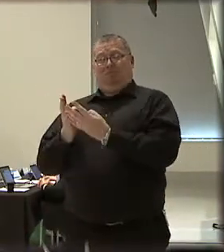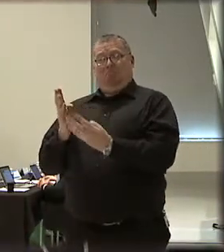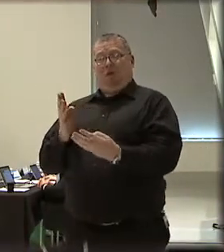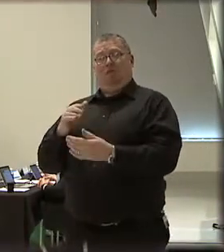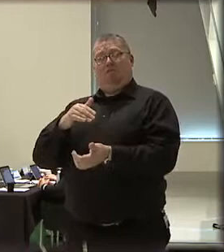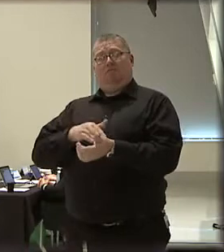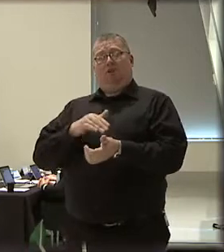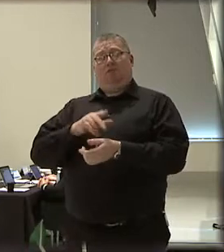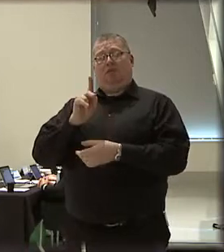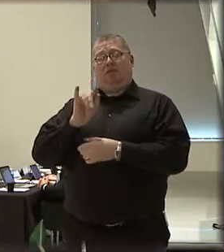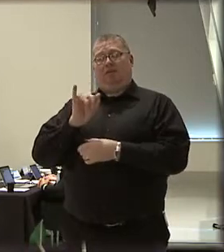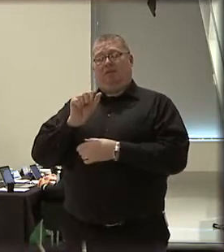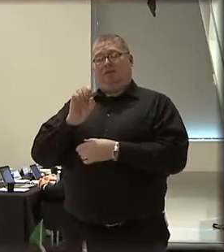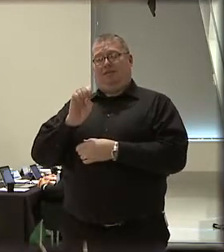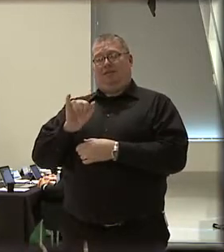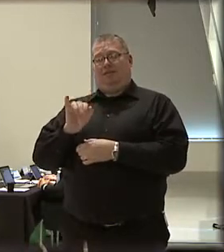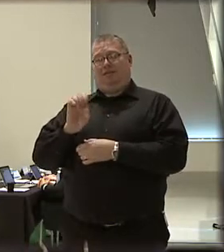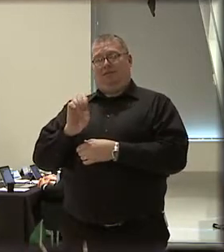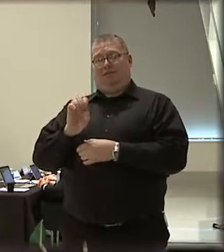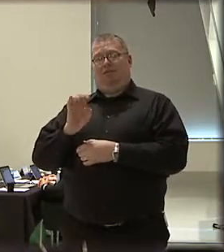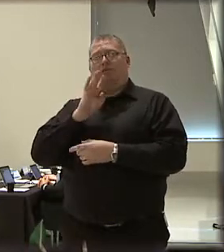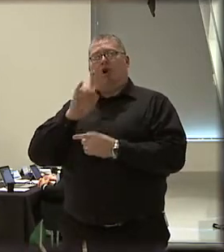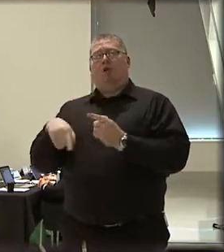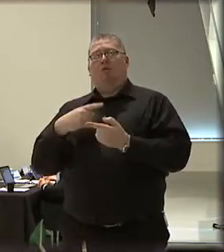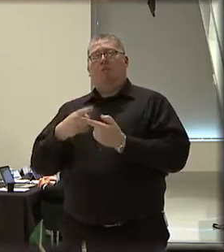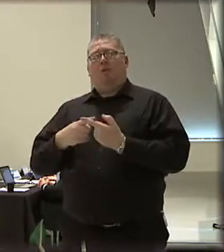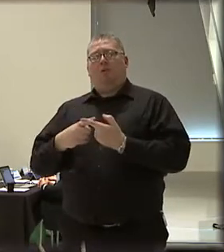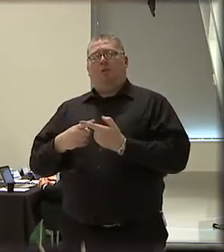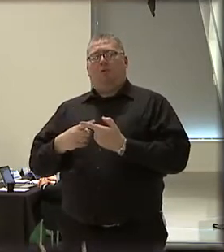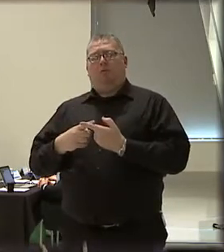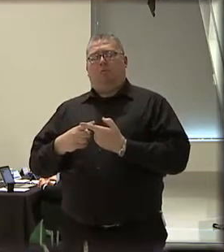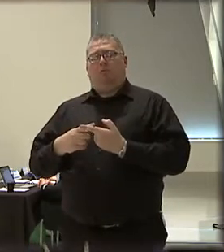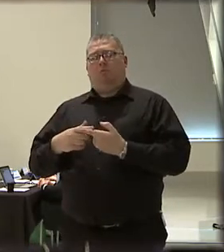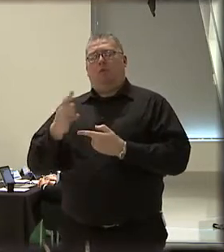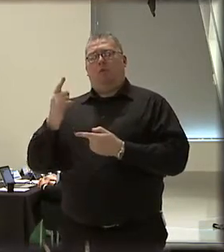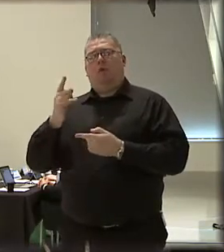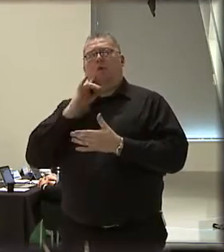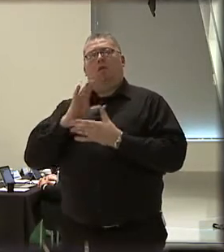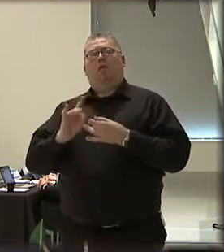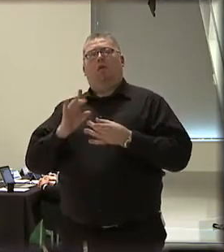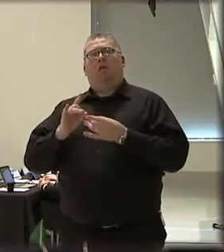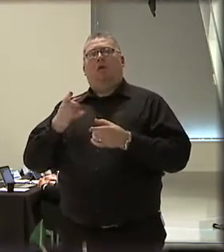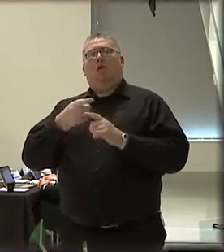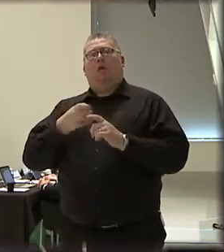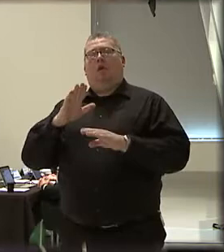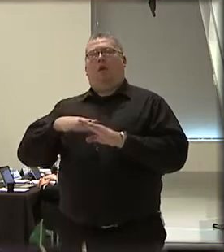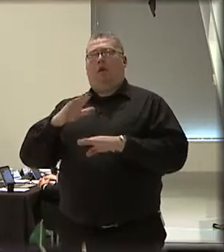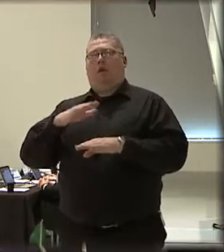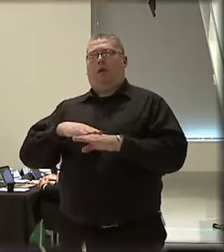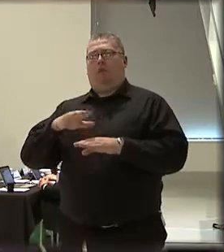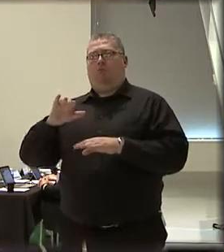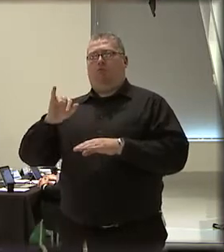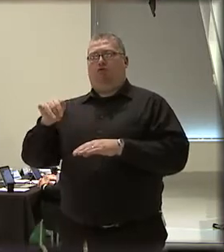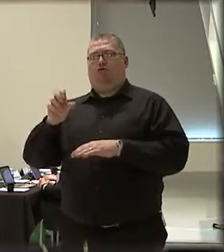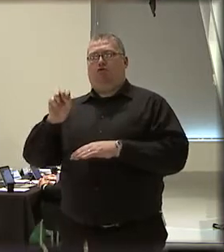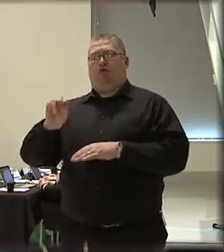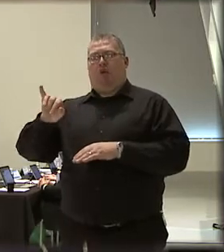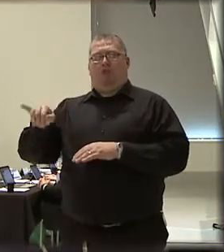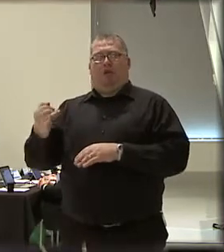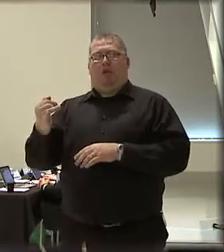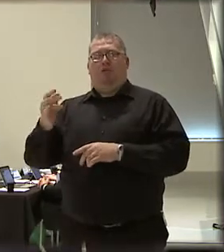talking about one of the comments from Dr. Dolores Jones-Brown over at John Jay on review